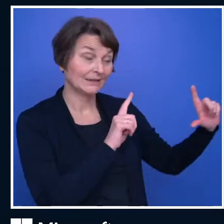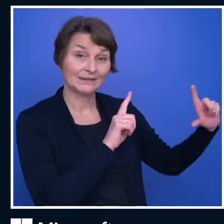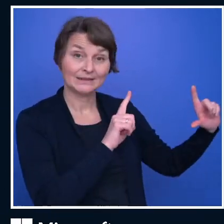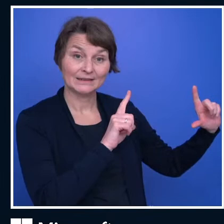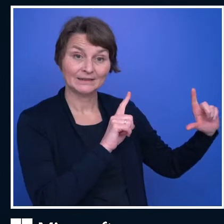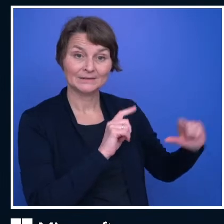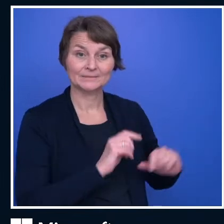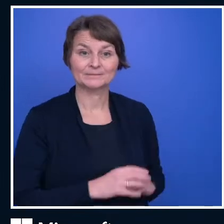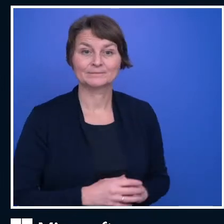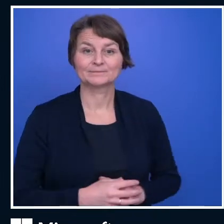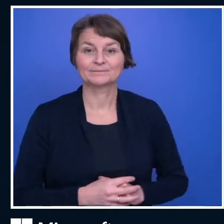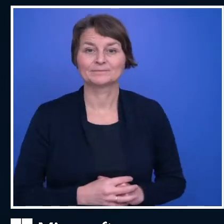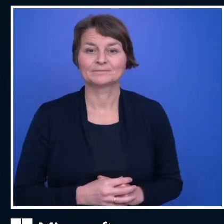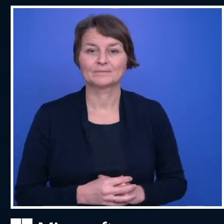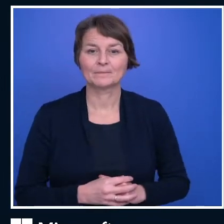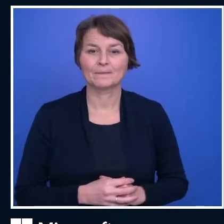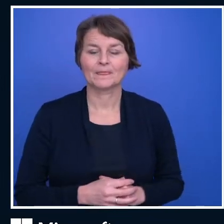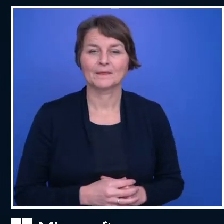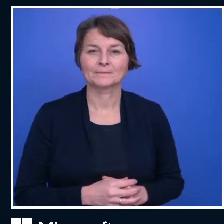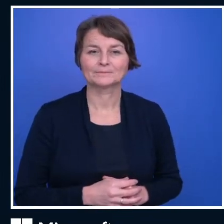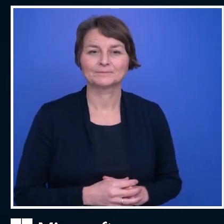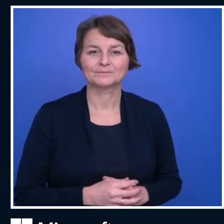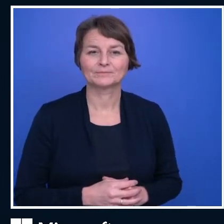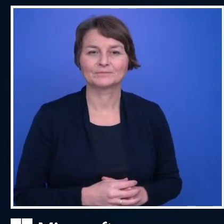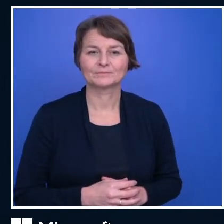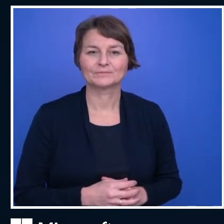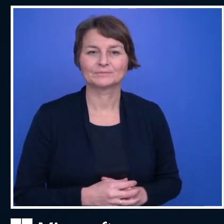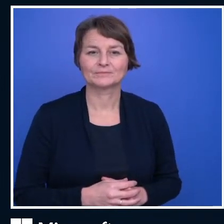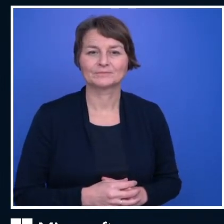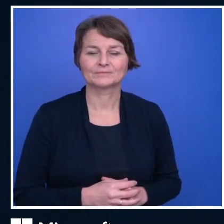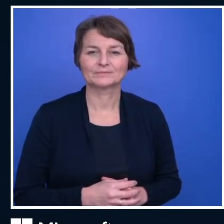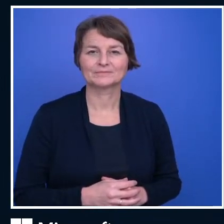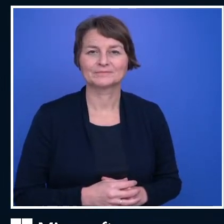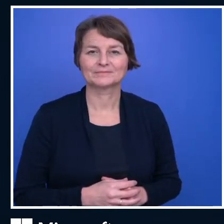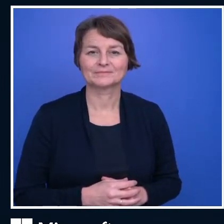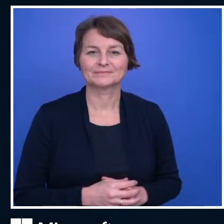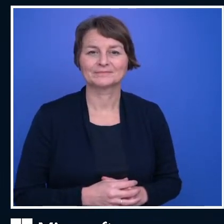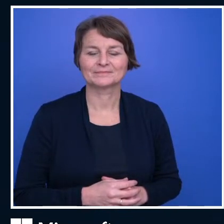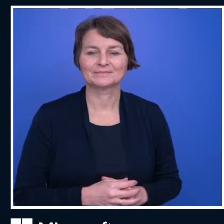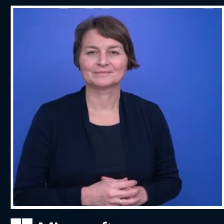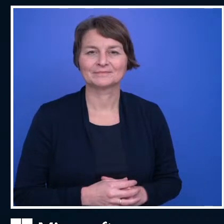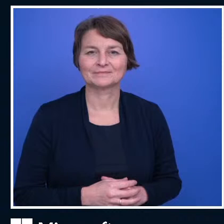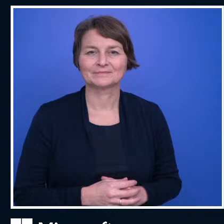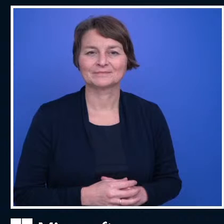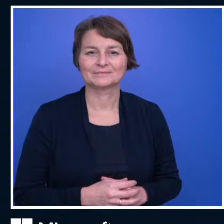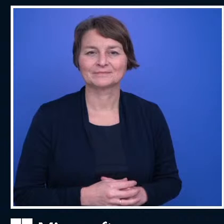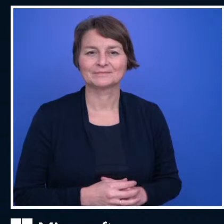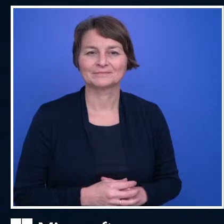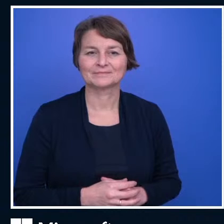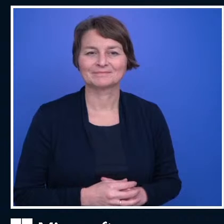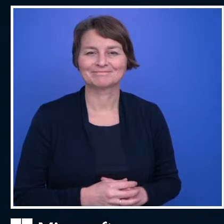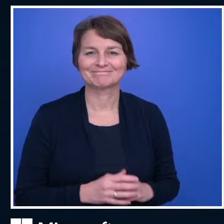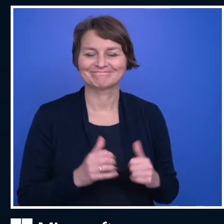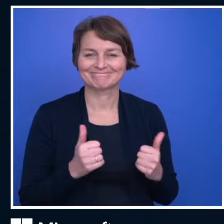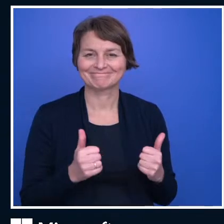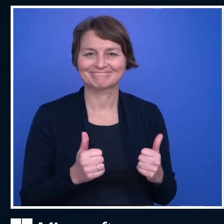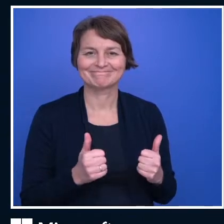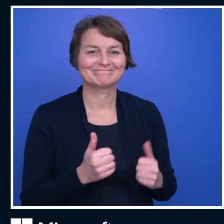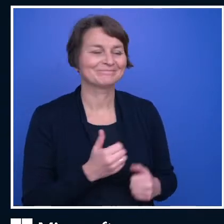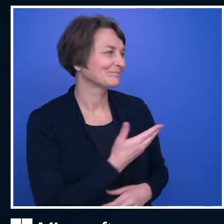Yes. So if you present it, there we go. Yeah, we can now. There we go.